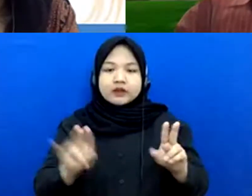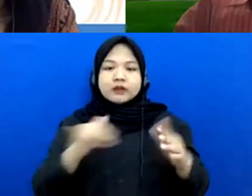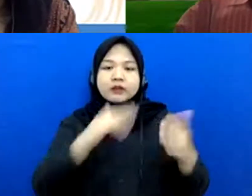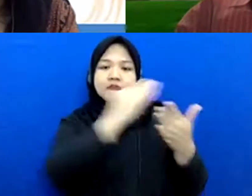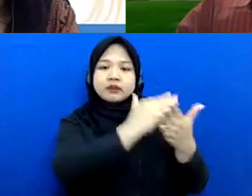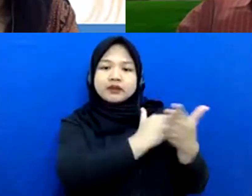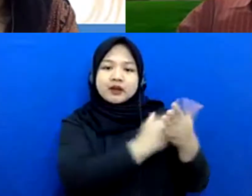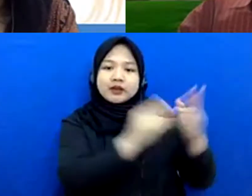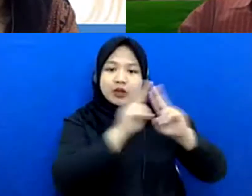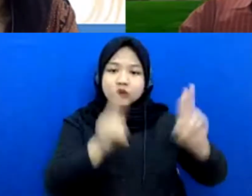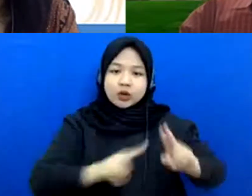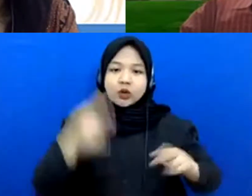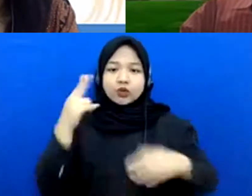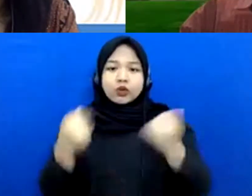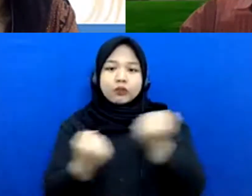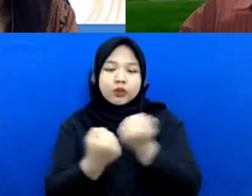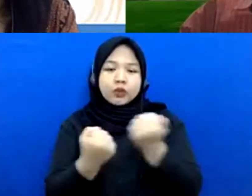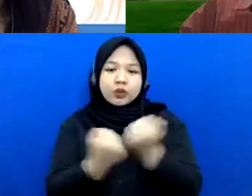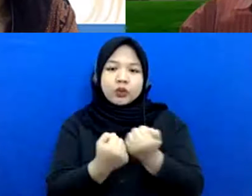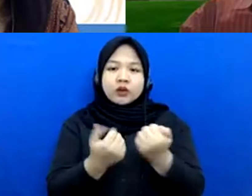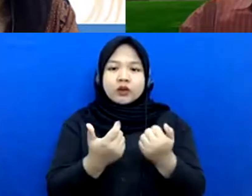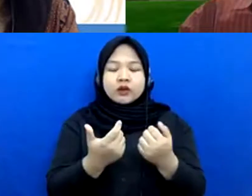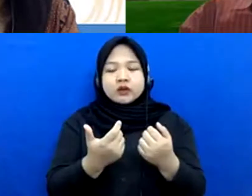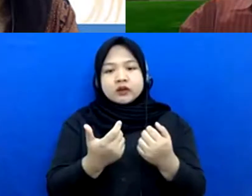to support quite a bit of your